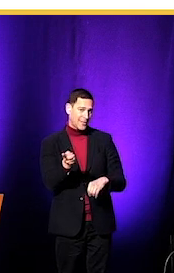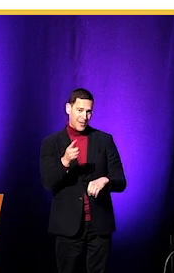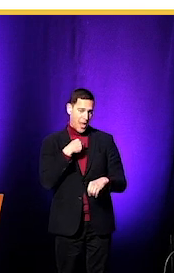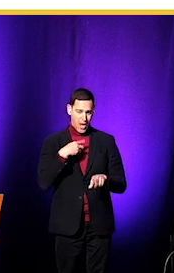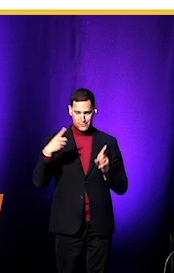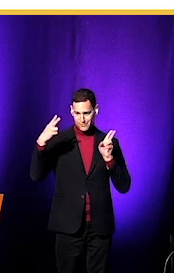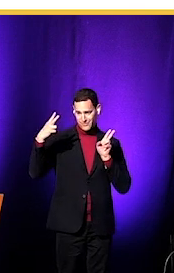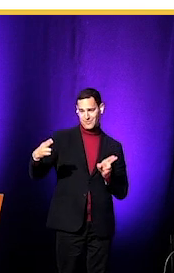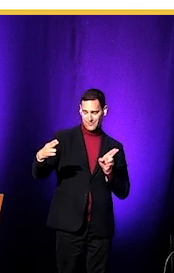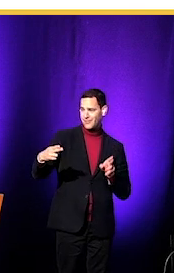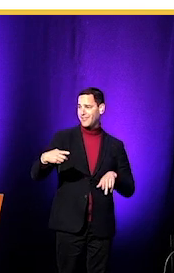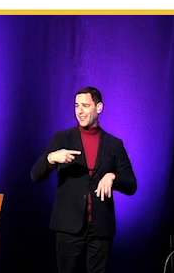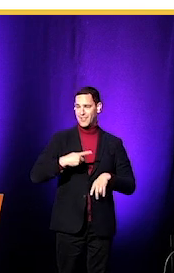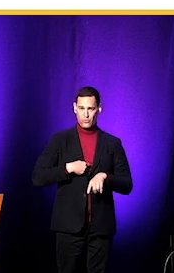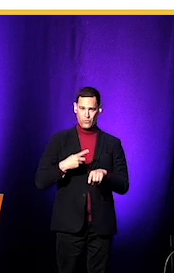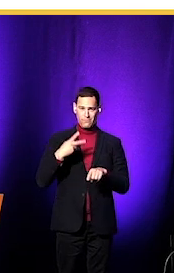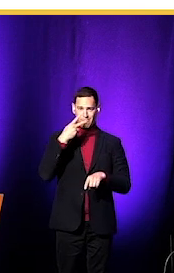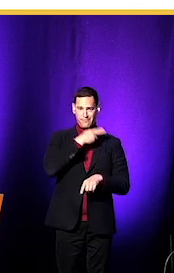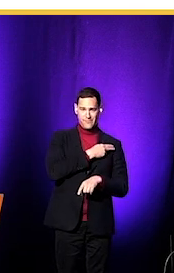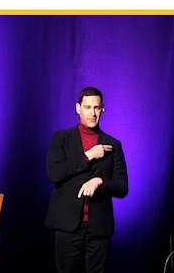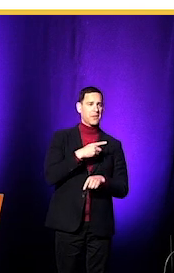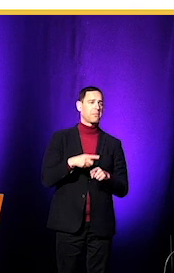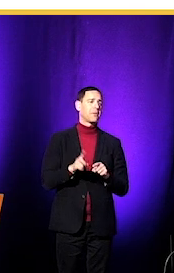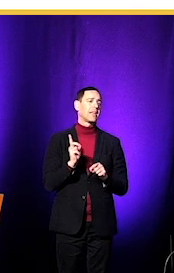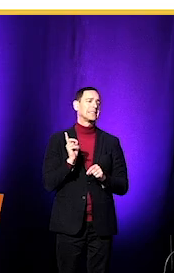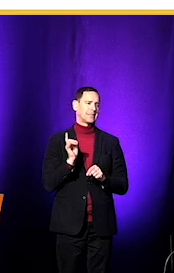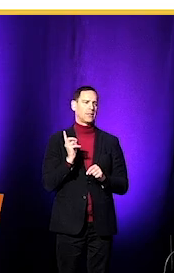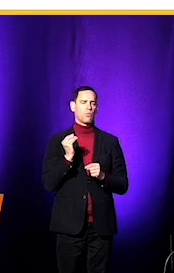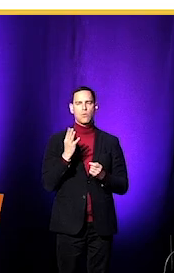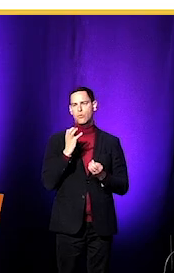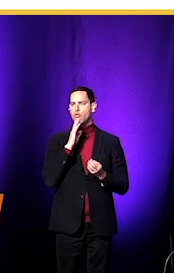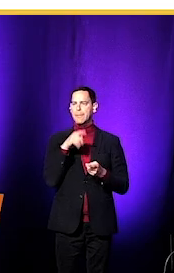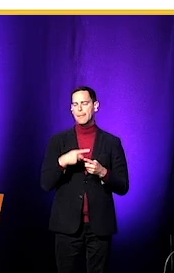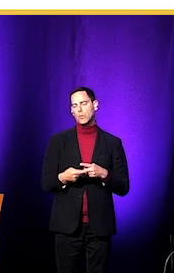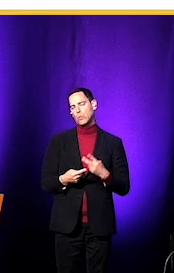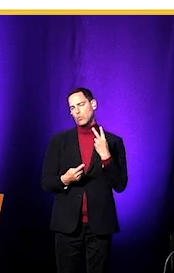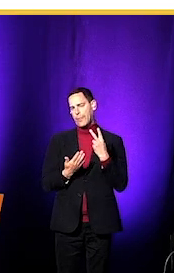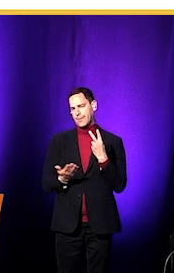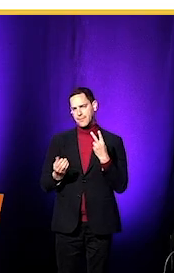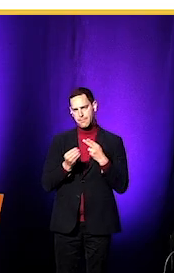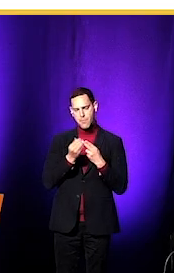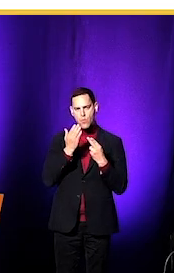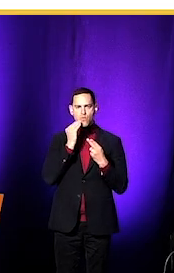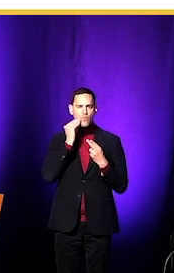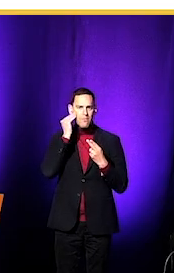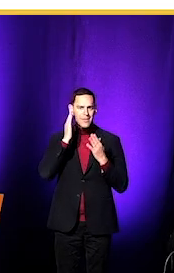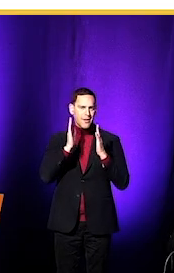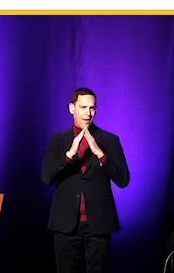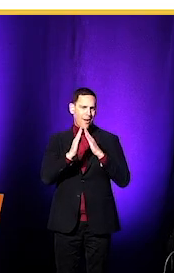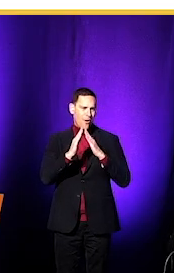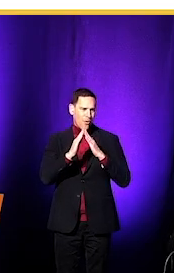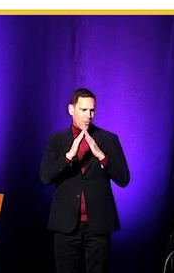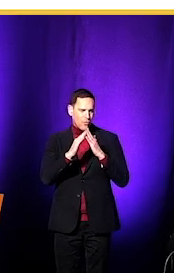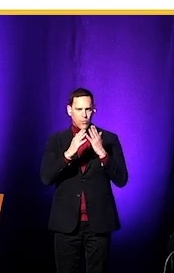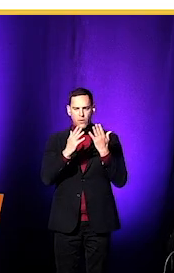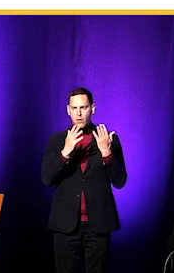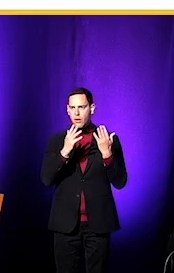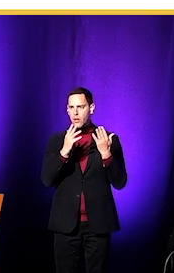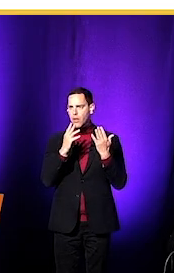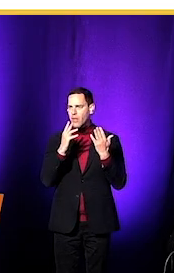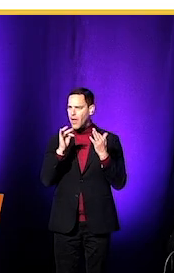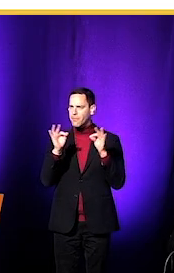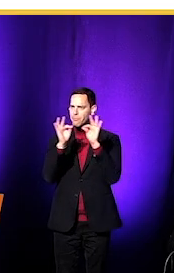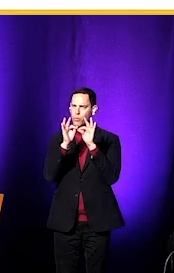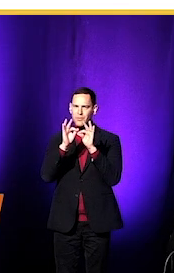talk about two things in my hometown that I think were so important about the mutual constitution of the kind of life that